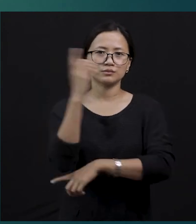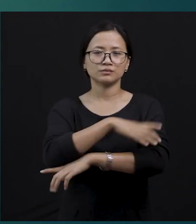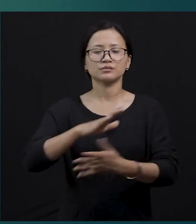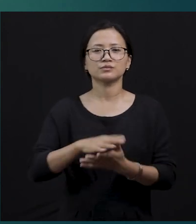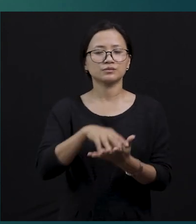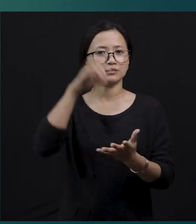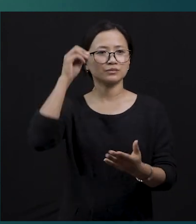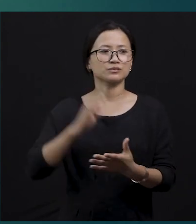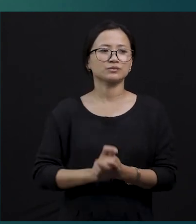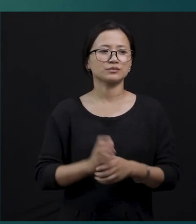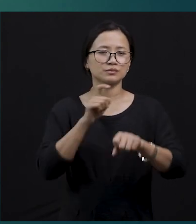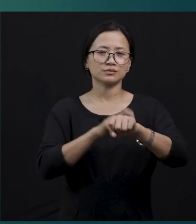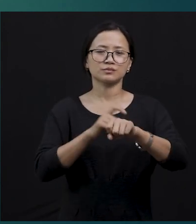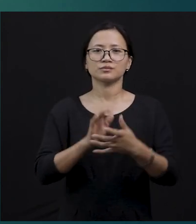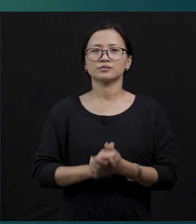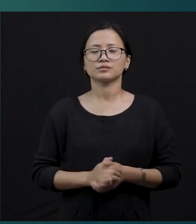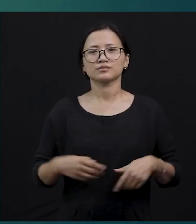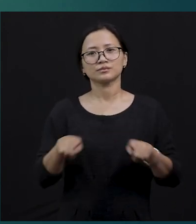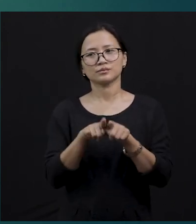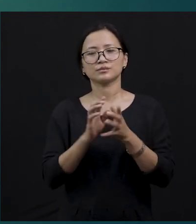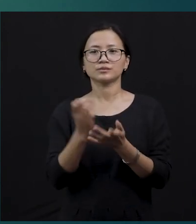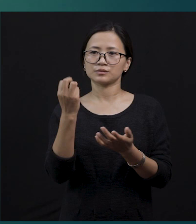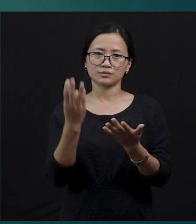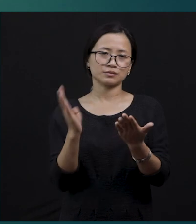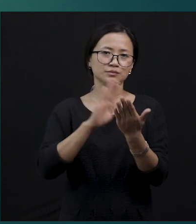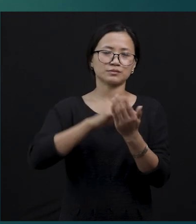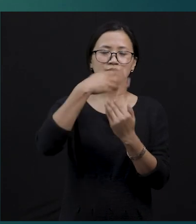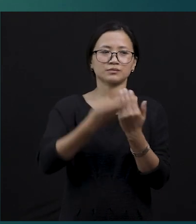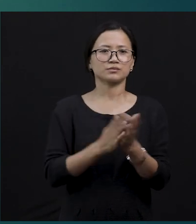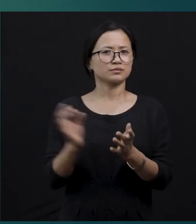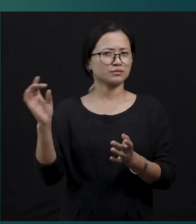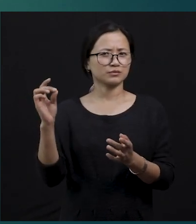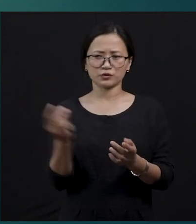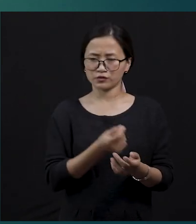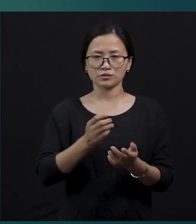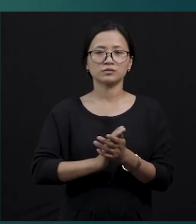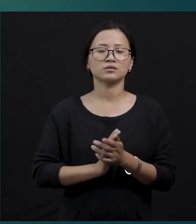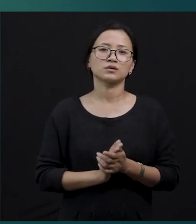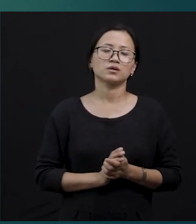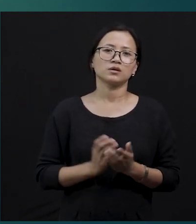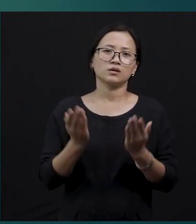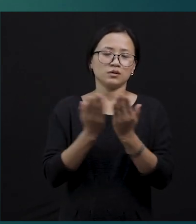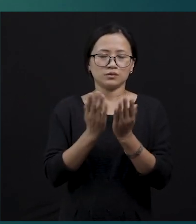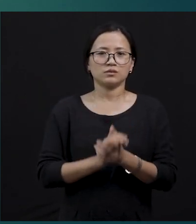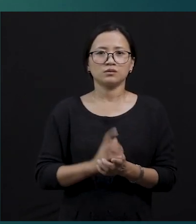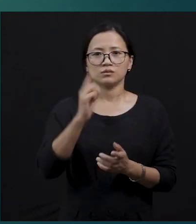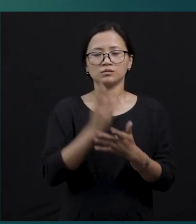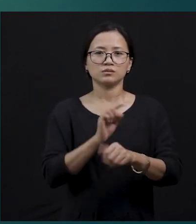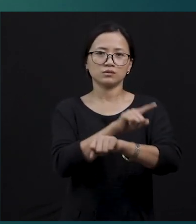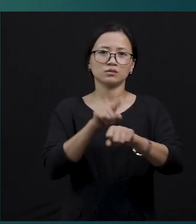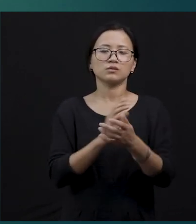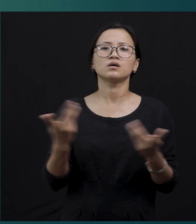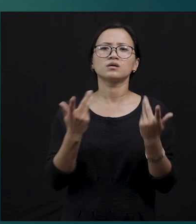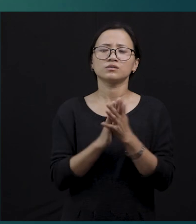we learned about the time and the calendar. So a quick revision for it, children. In 1